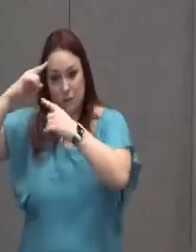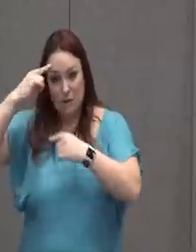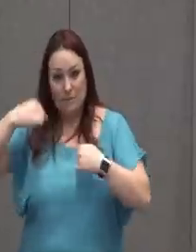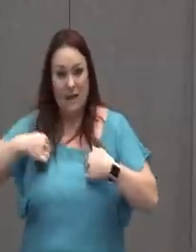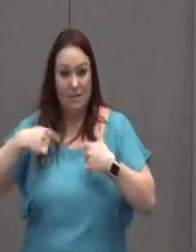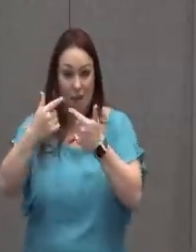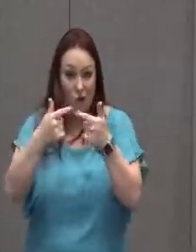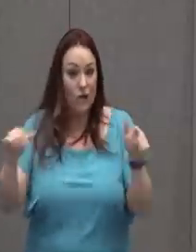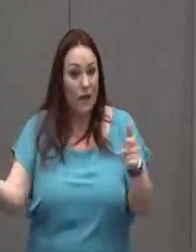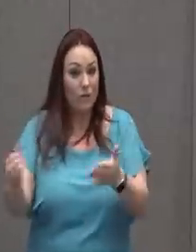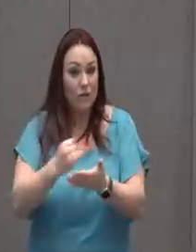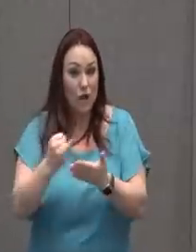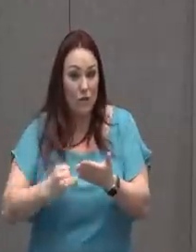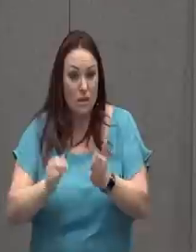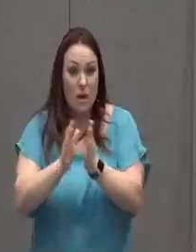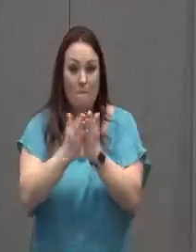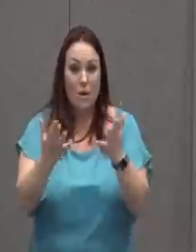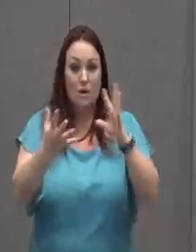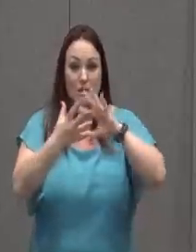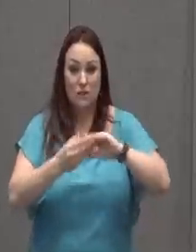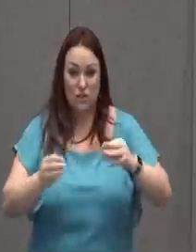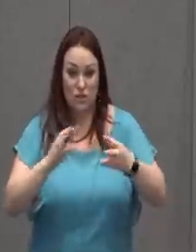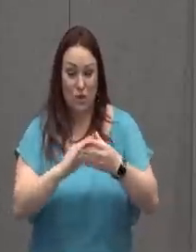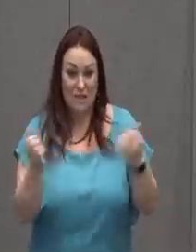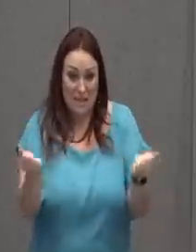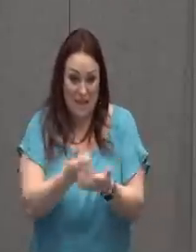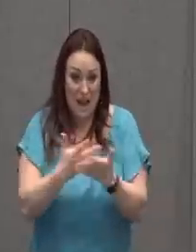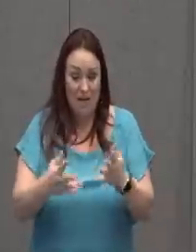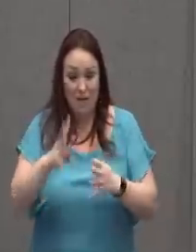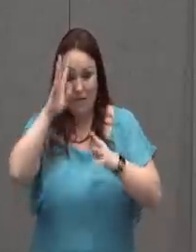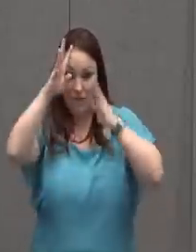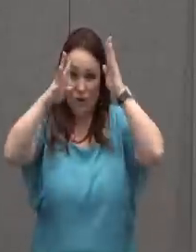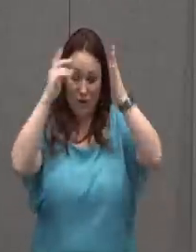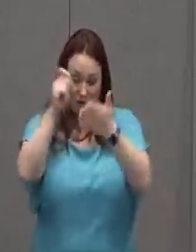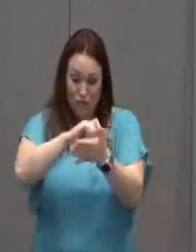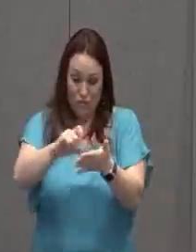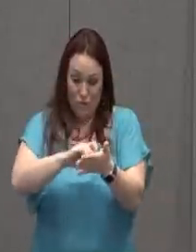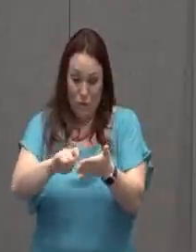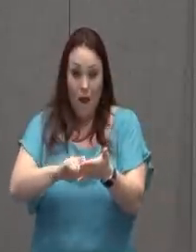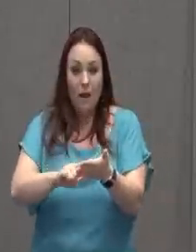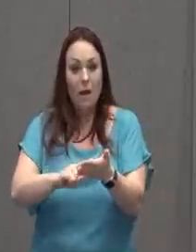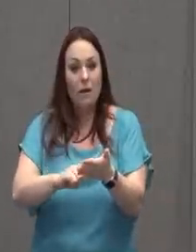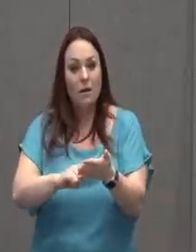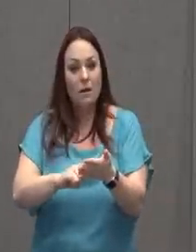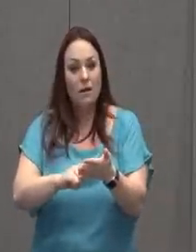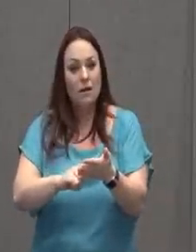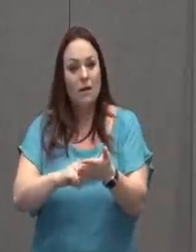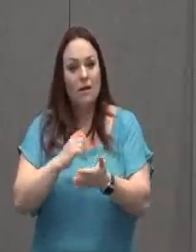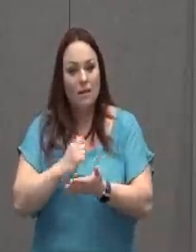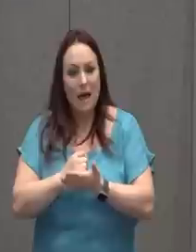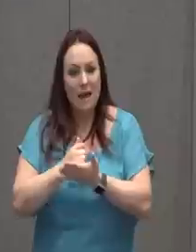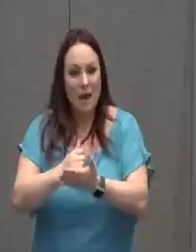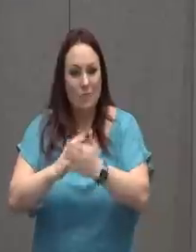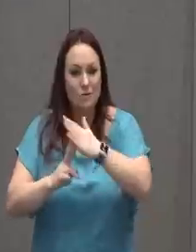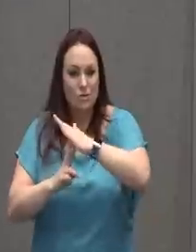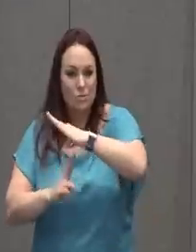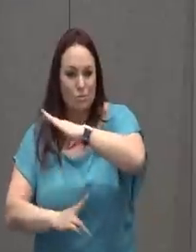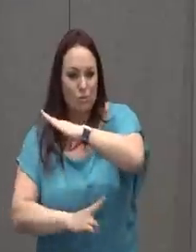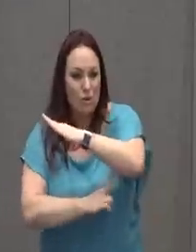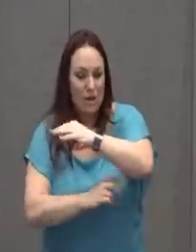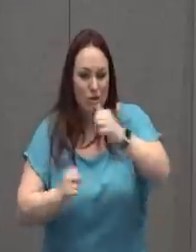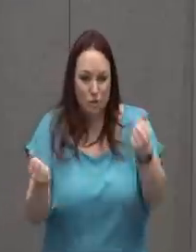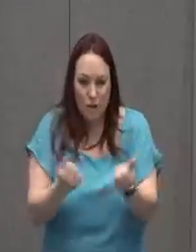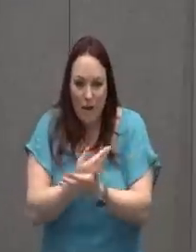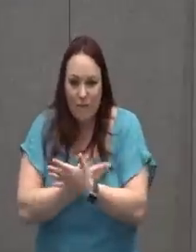arts activities, right, all of our books and stories that we read, and all of our creations that we write, it kind of is a pathway and a bridge into everything, into STEM,